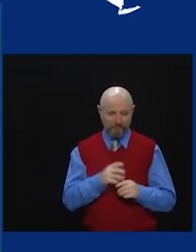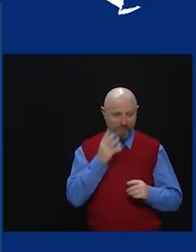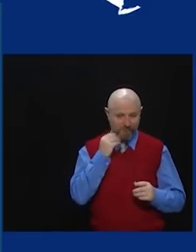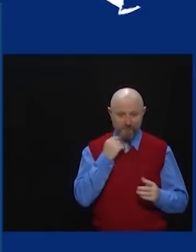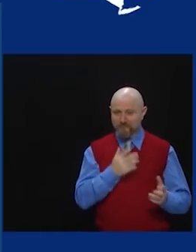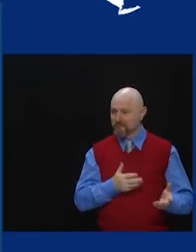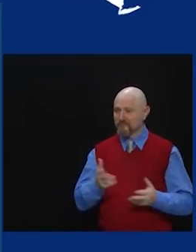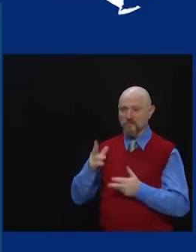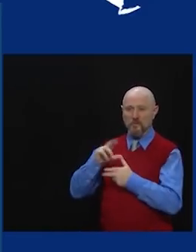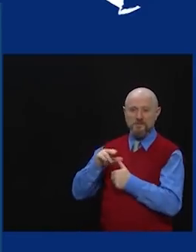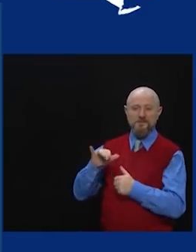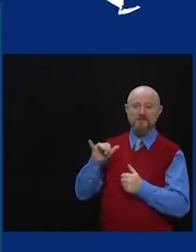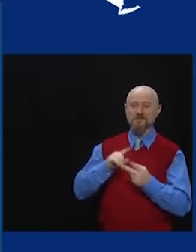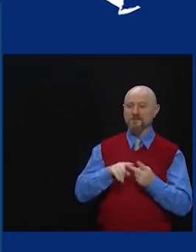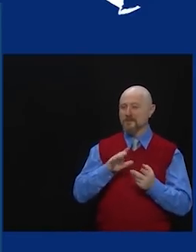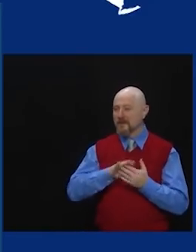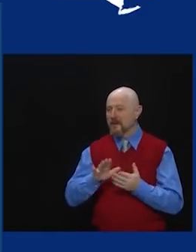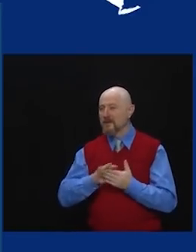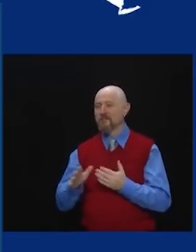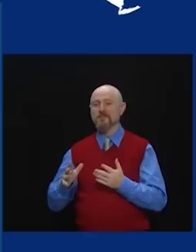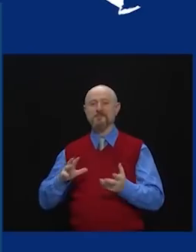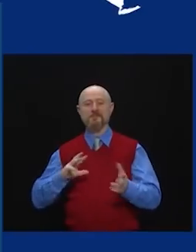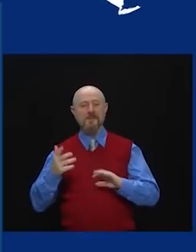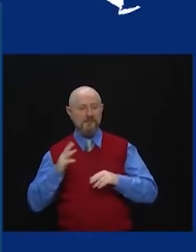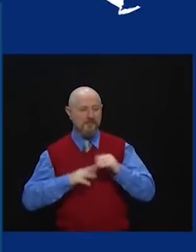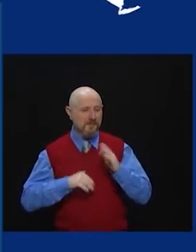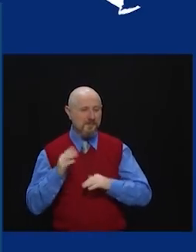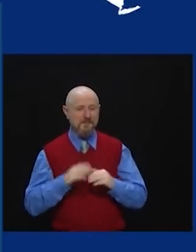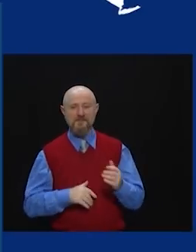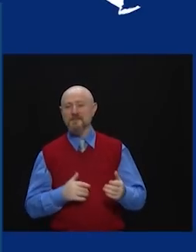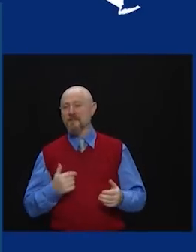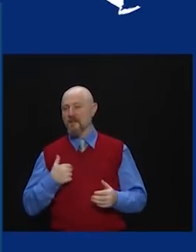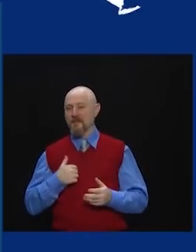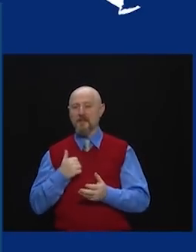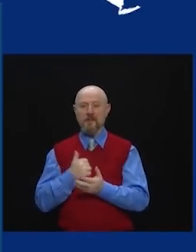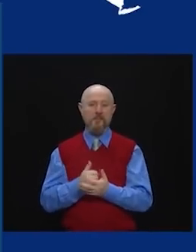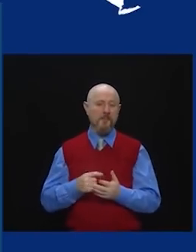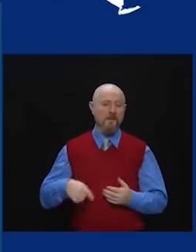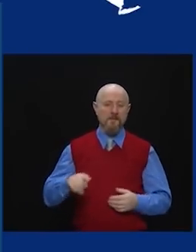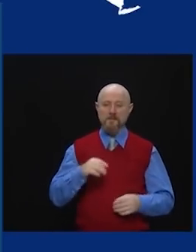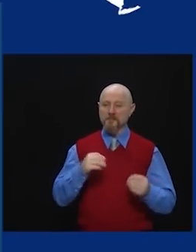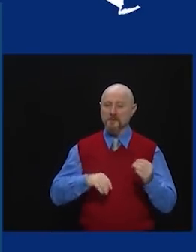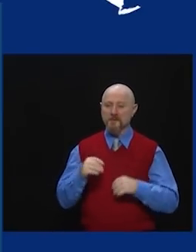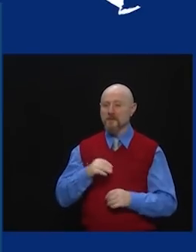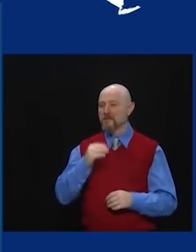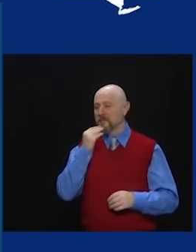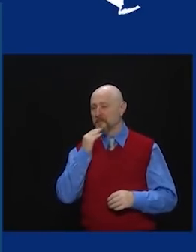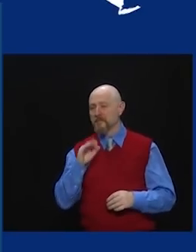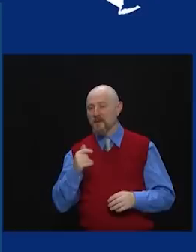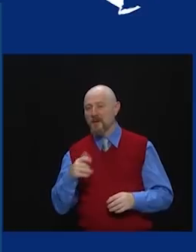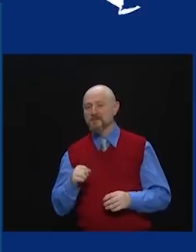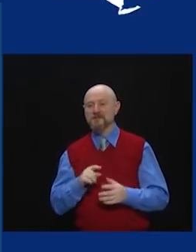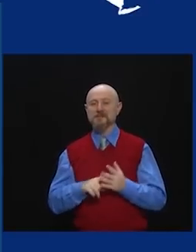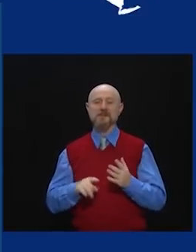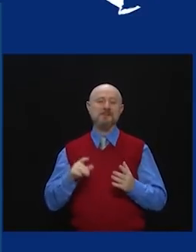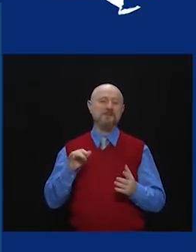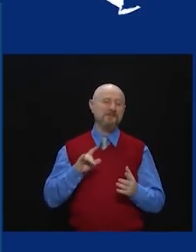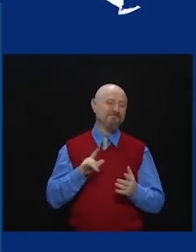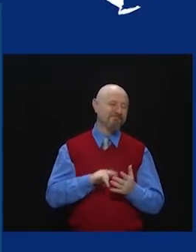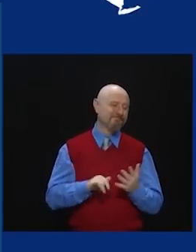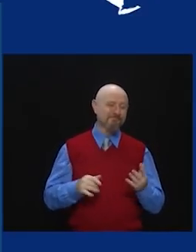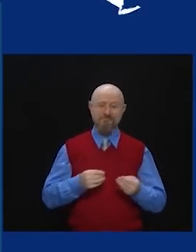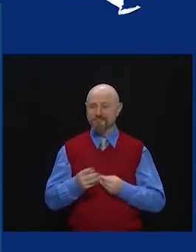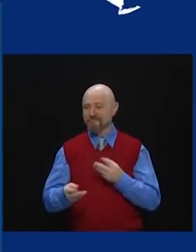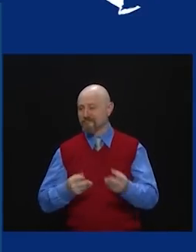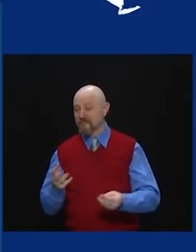rising floodwaters on Lake Ontario, where I've helped them fill the bags, as well as so many other functions. So once again, New Yorkers have called